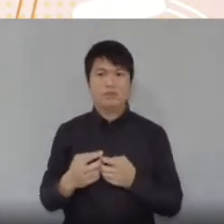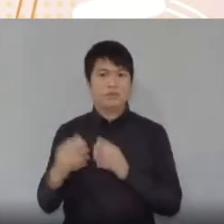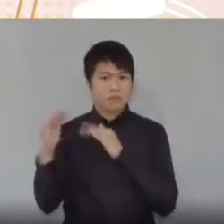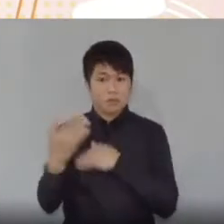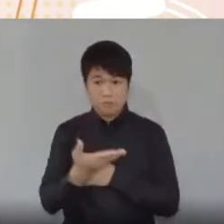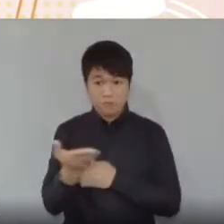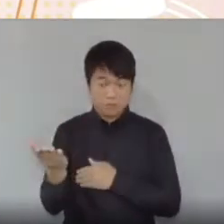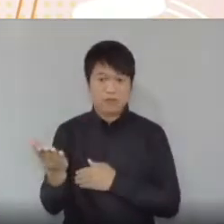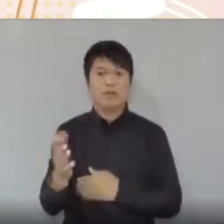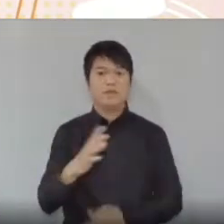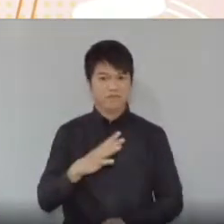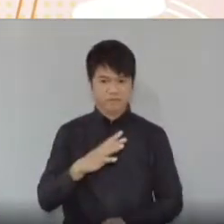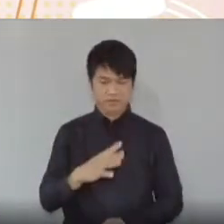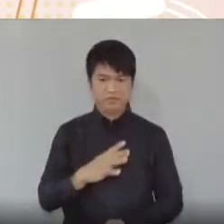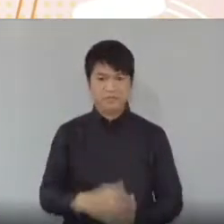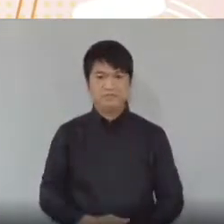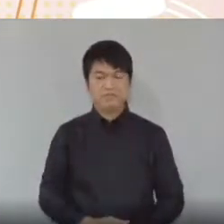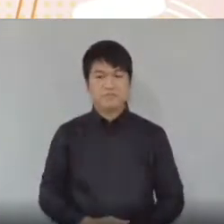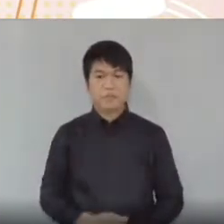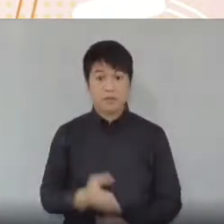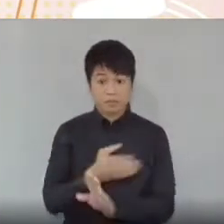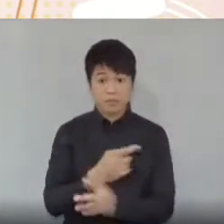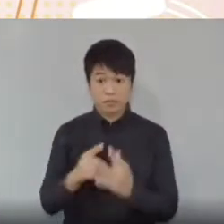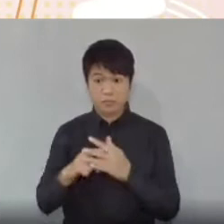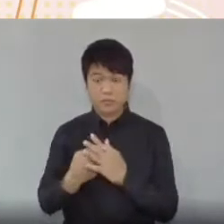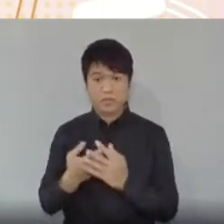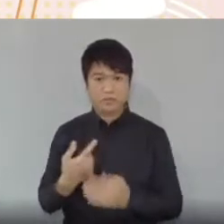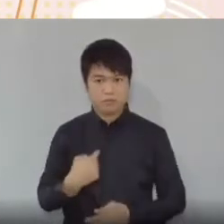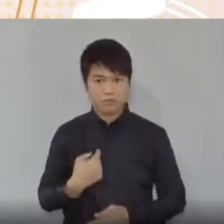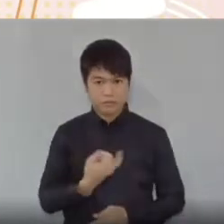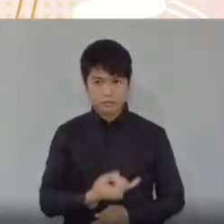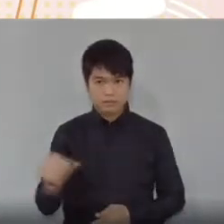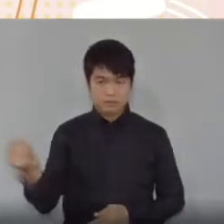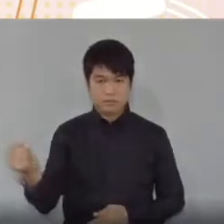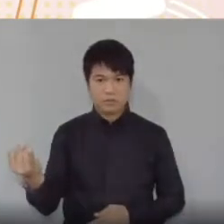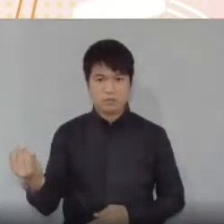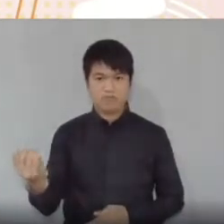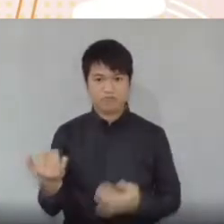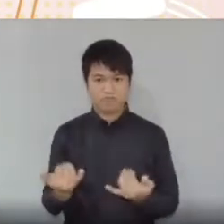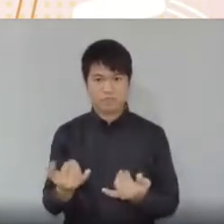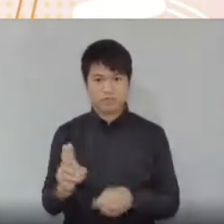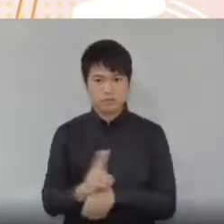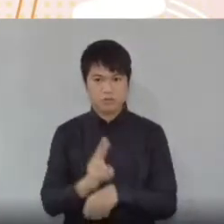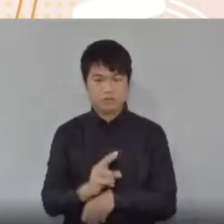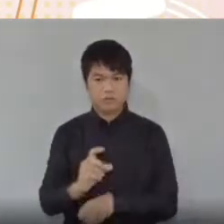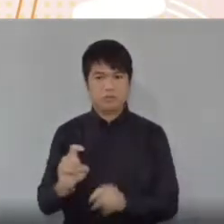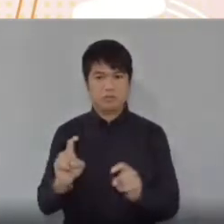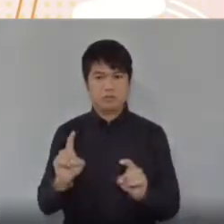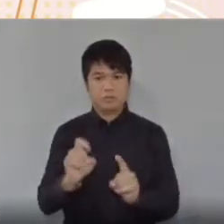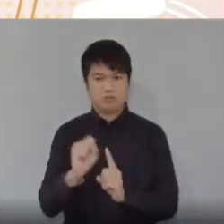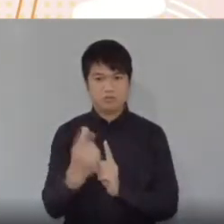well. Before we start, I am here to introduce the platform to everyone and share a few